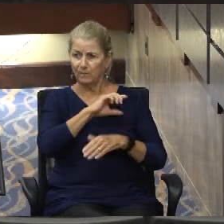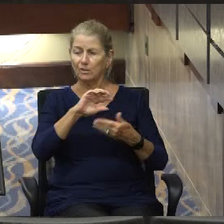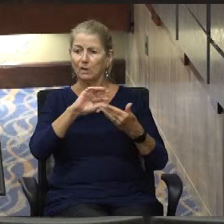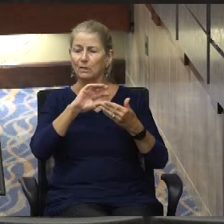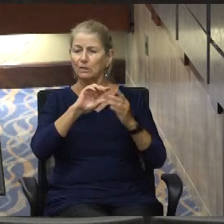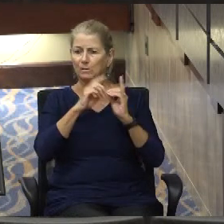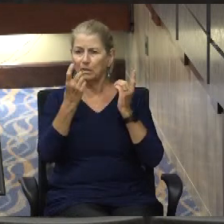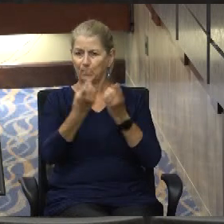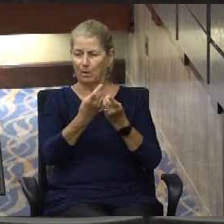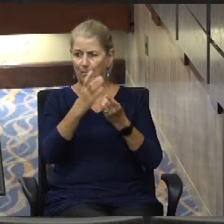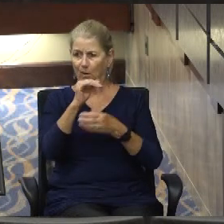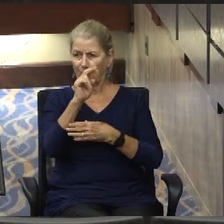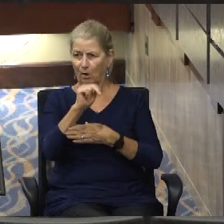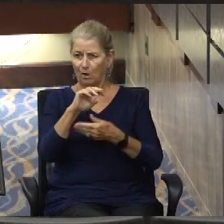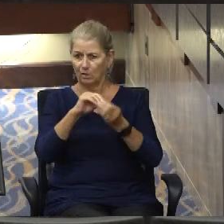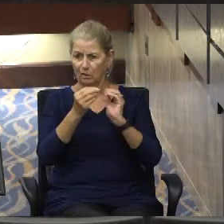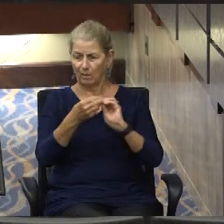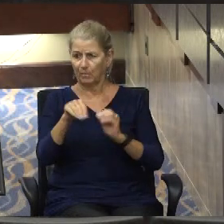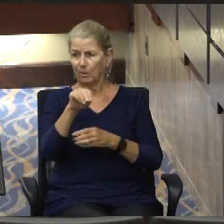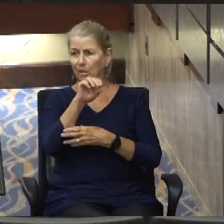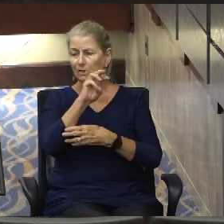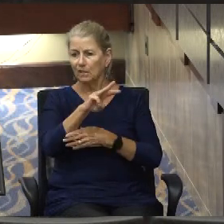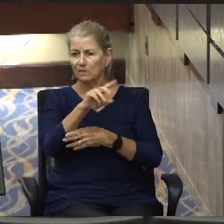Cause number